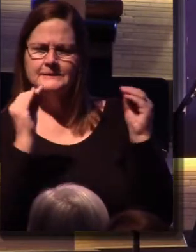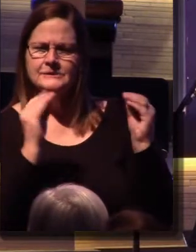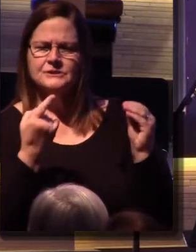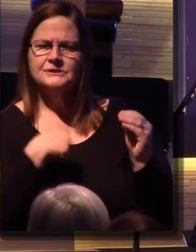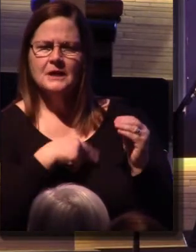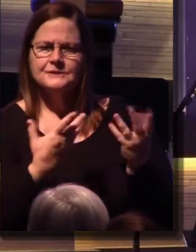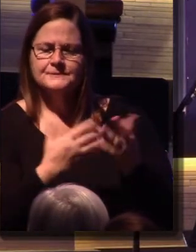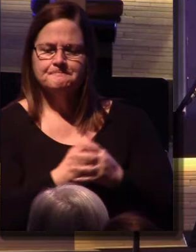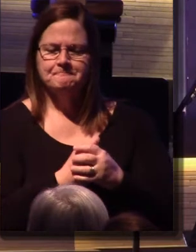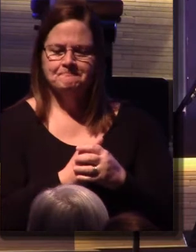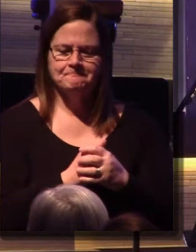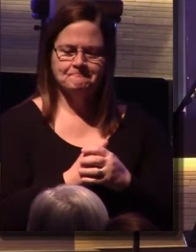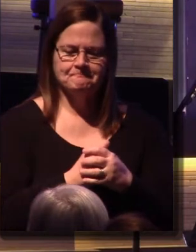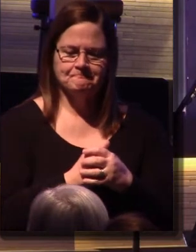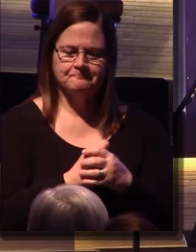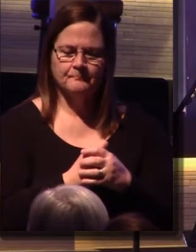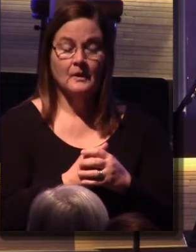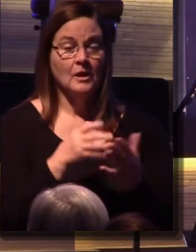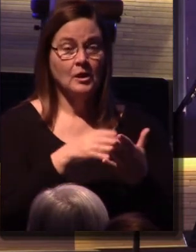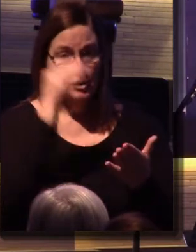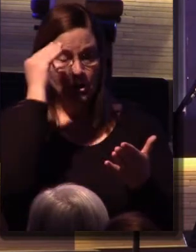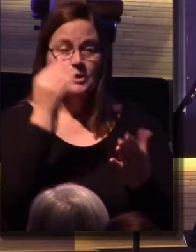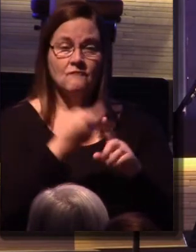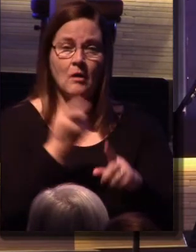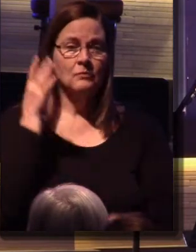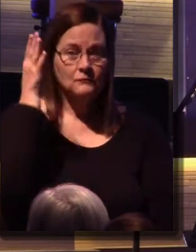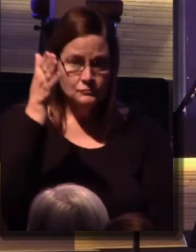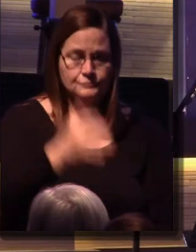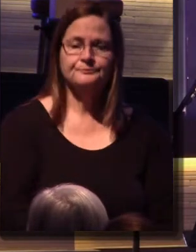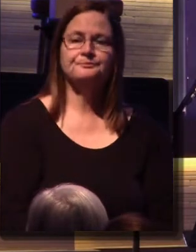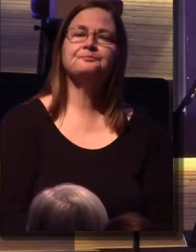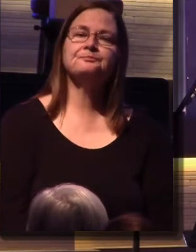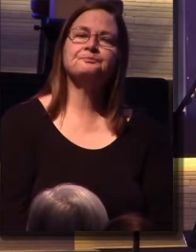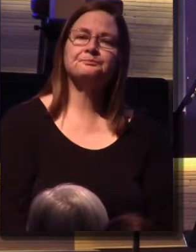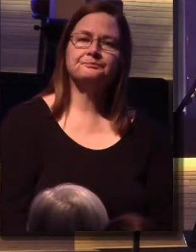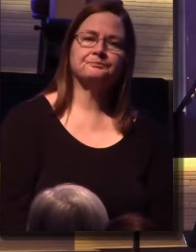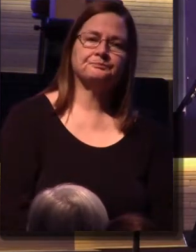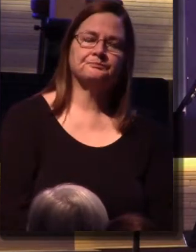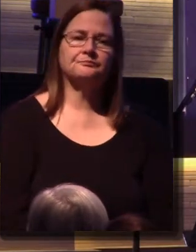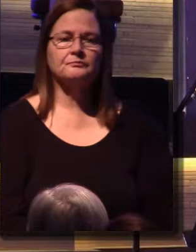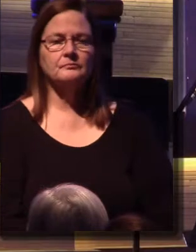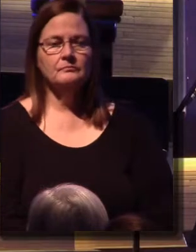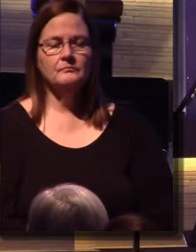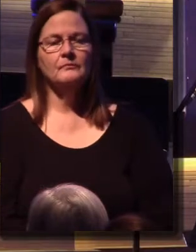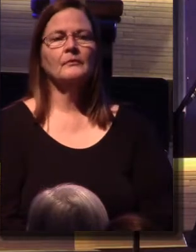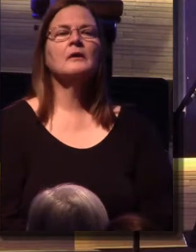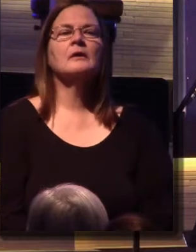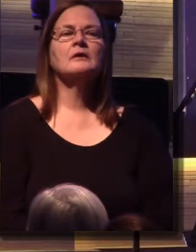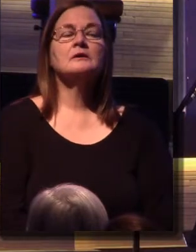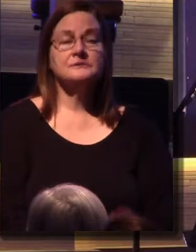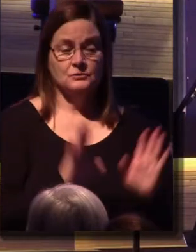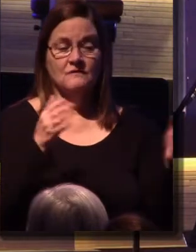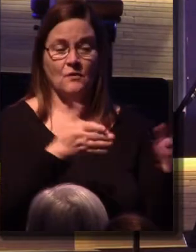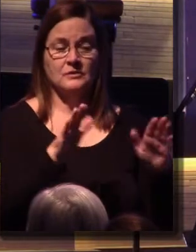Isaiah teach us? And so what he teaches us is to learn from the future, to learn from the future. And so since we're covering